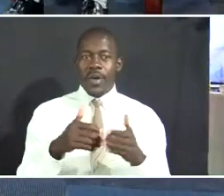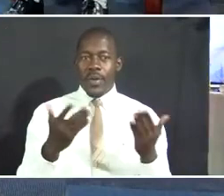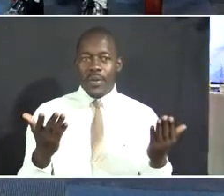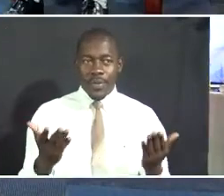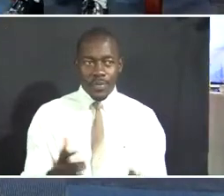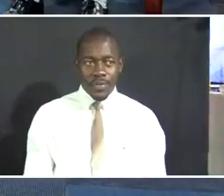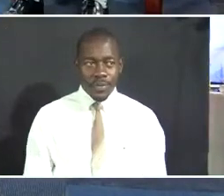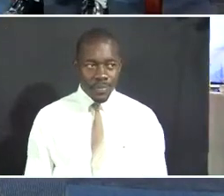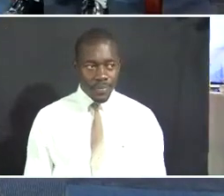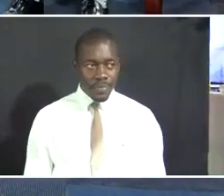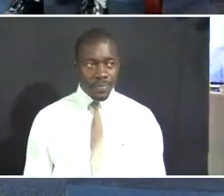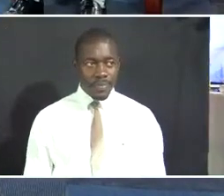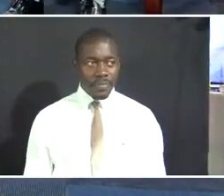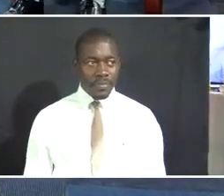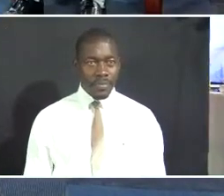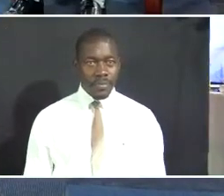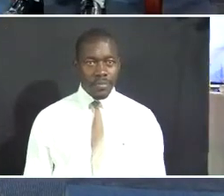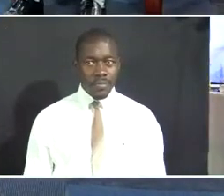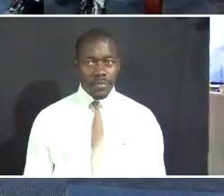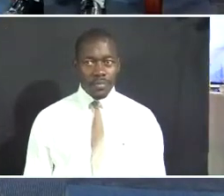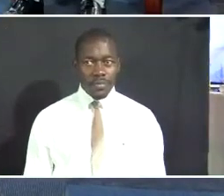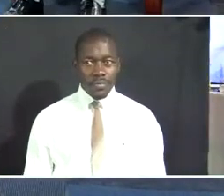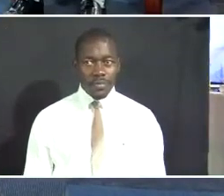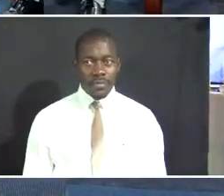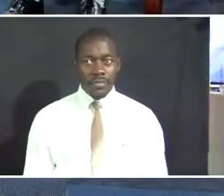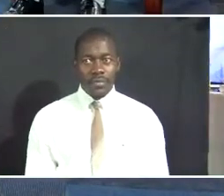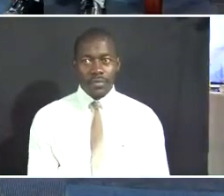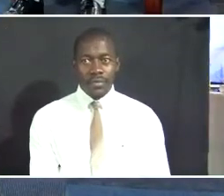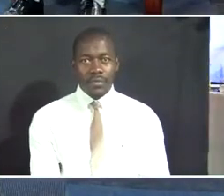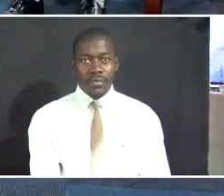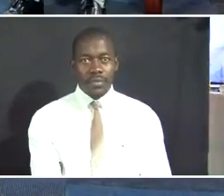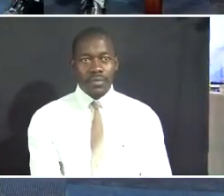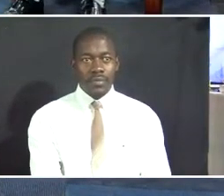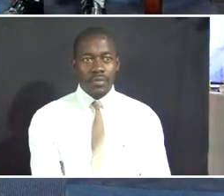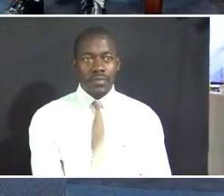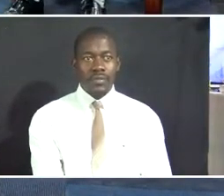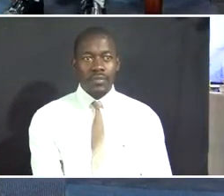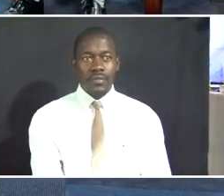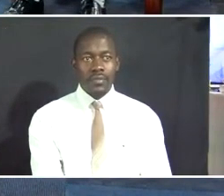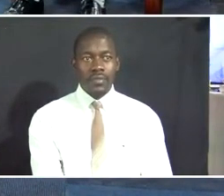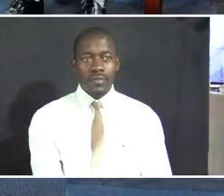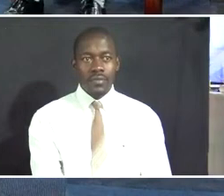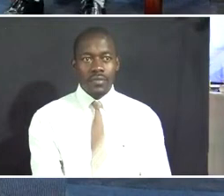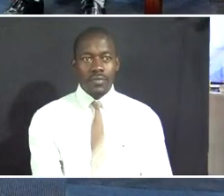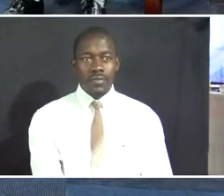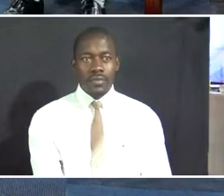my teacher can also come in. Mm.